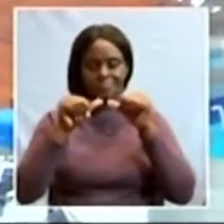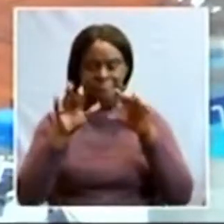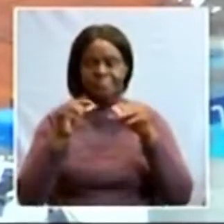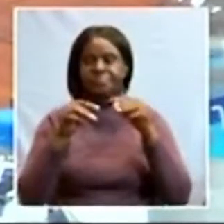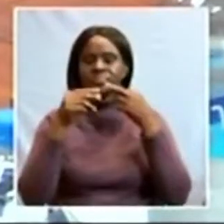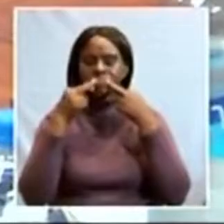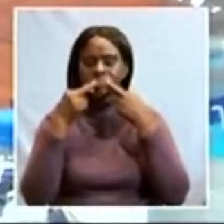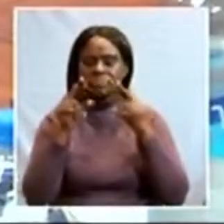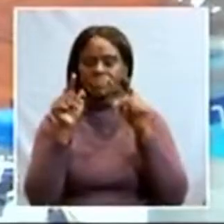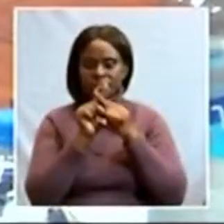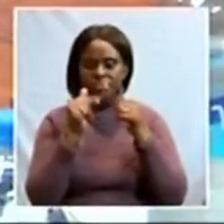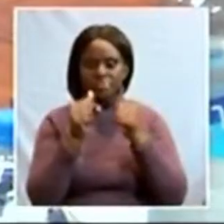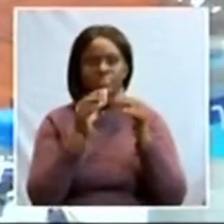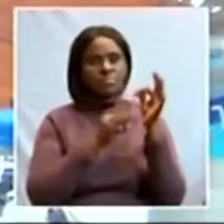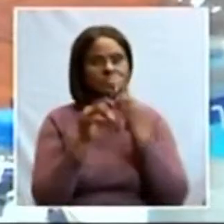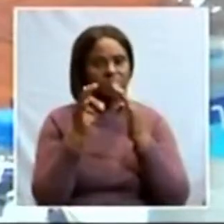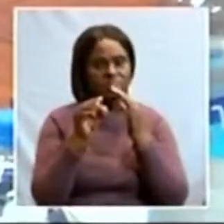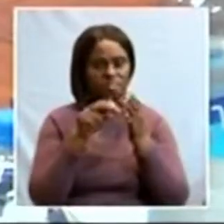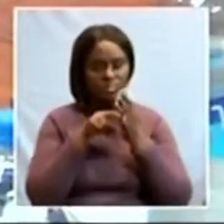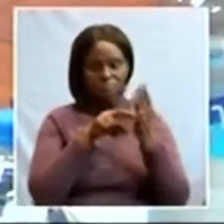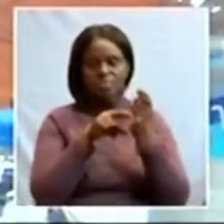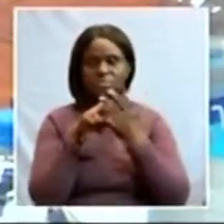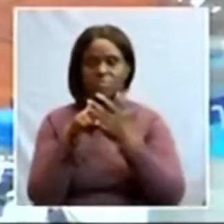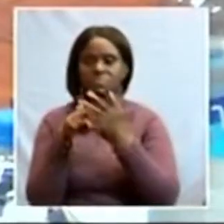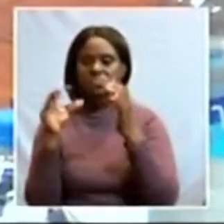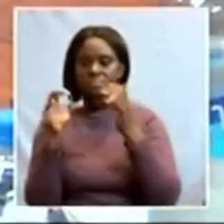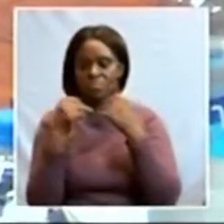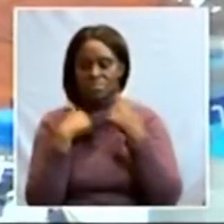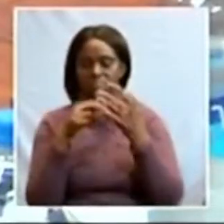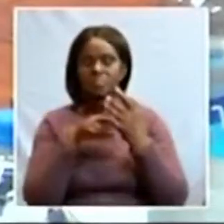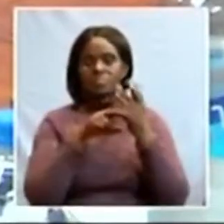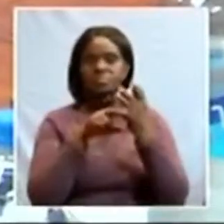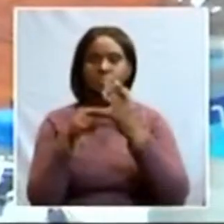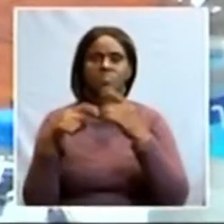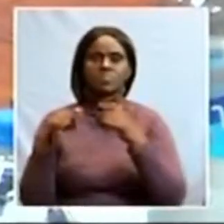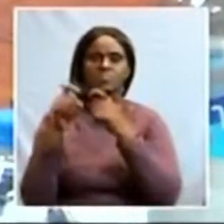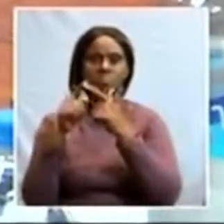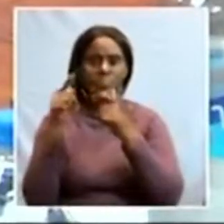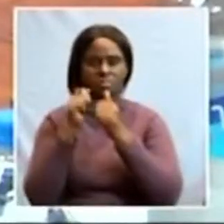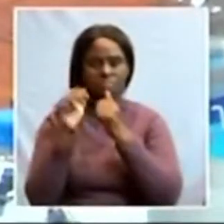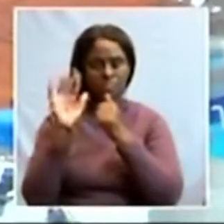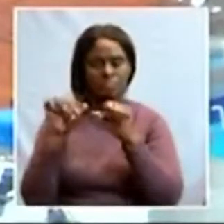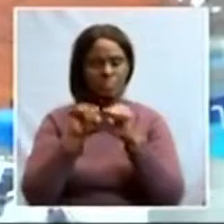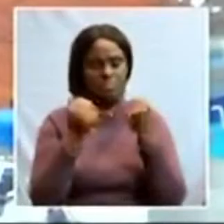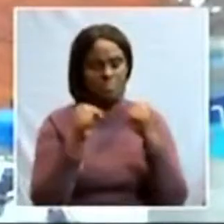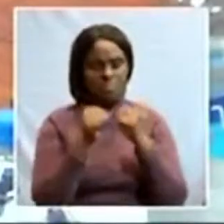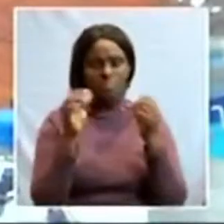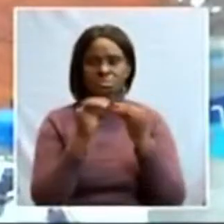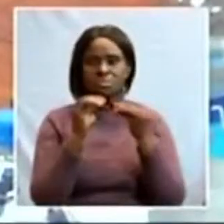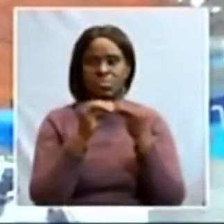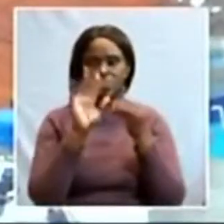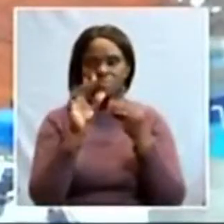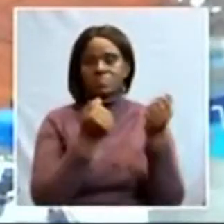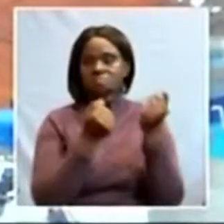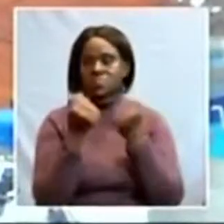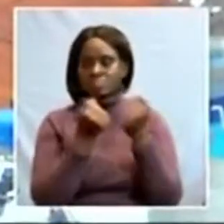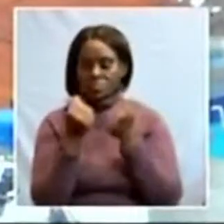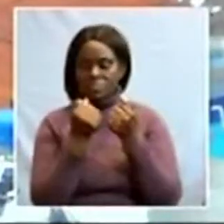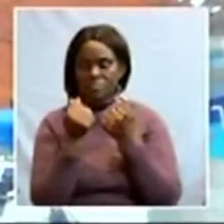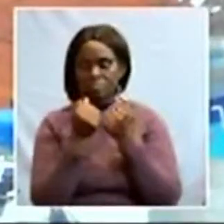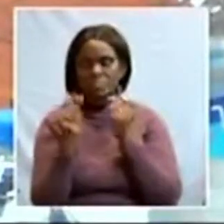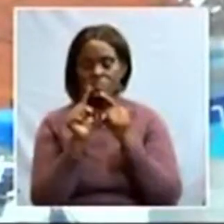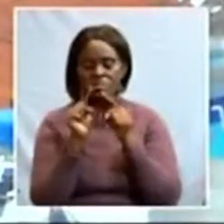finding and wish to state that the Council had transport challenges due to constant breaking down of utility vehicles.